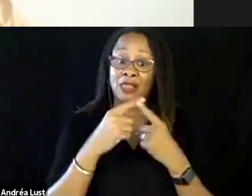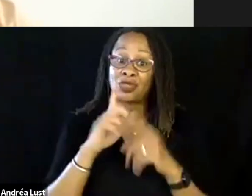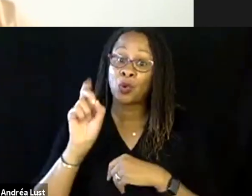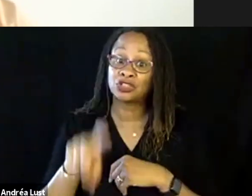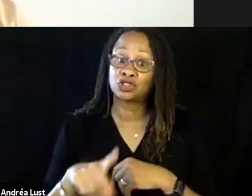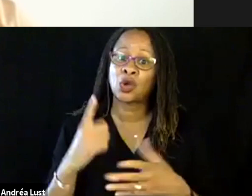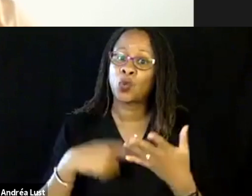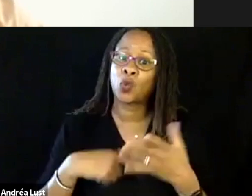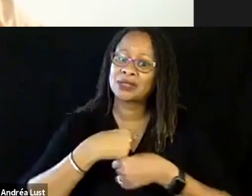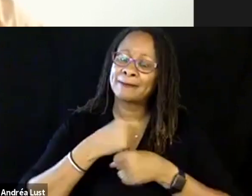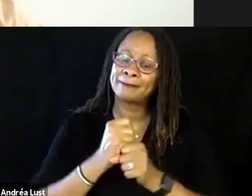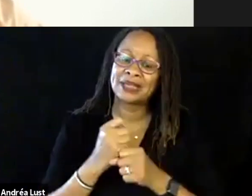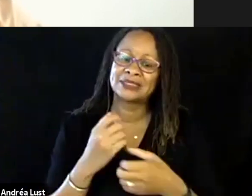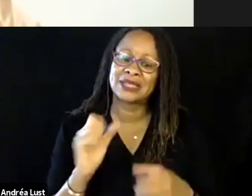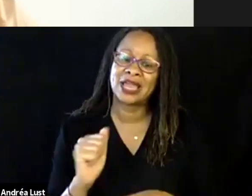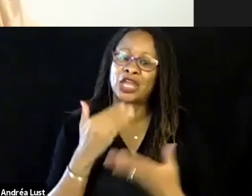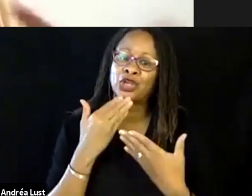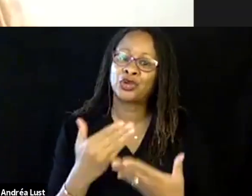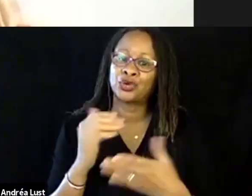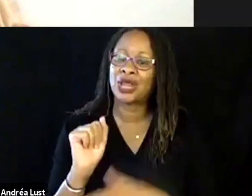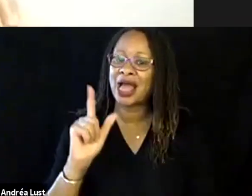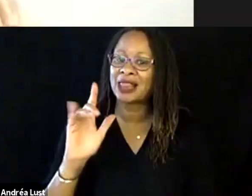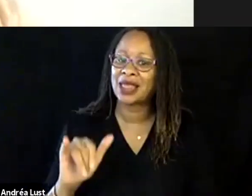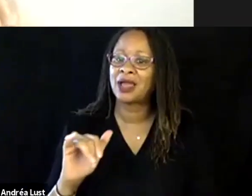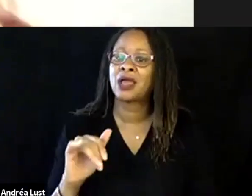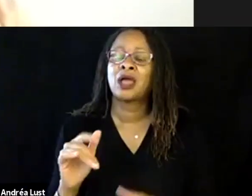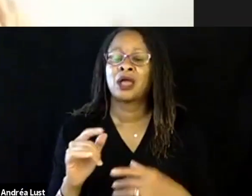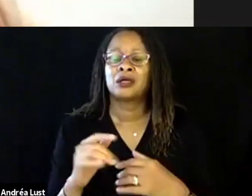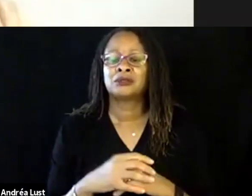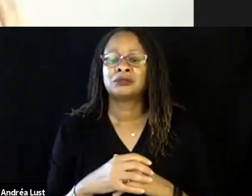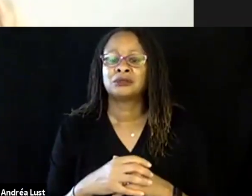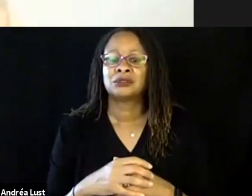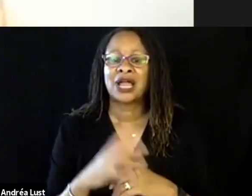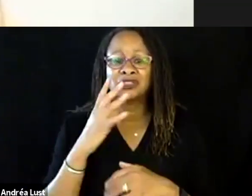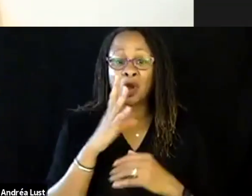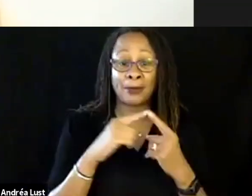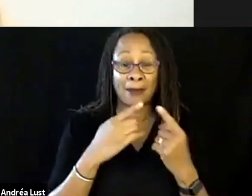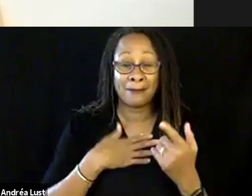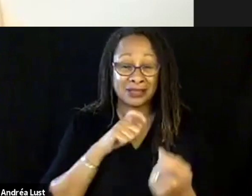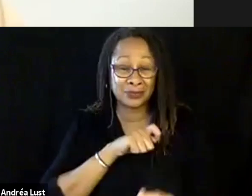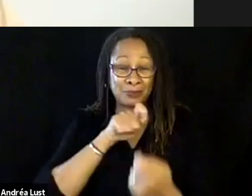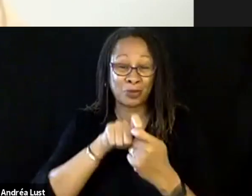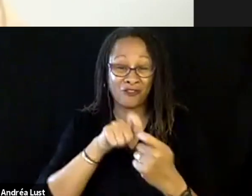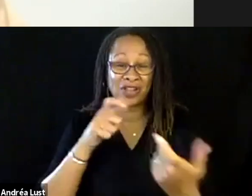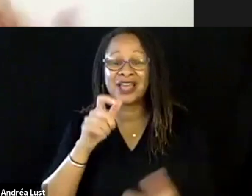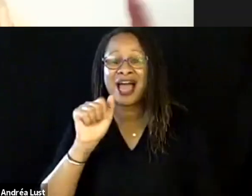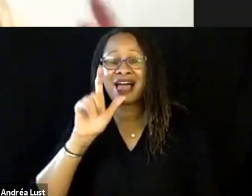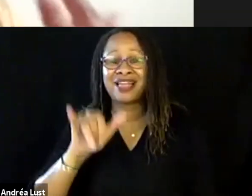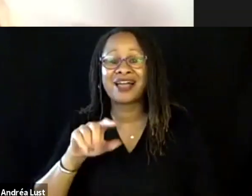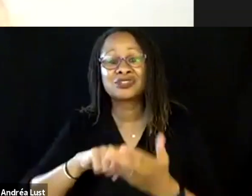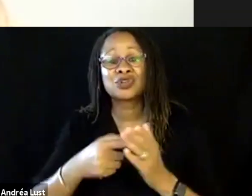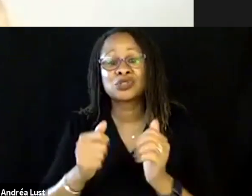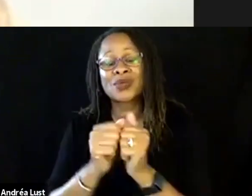what makes a good ally in terms of someone, you know, when I think of my ideal ally, it starts with a